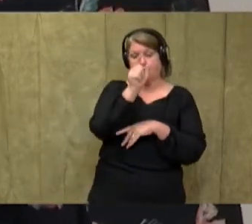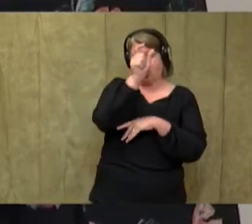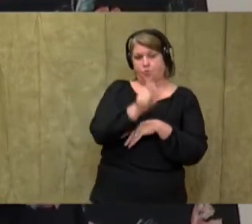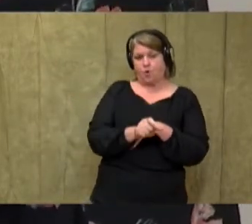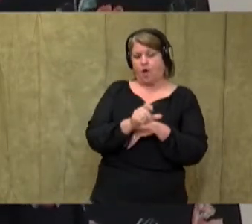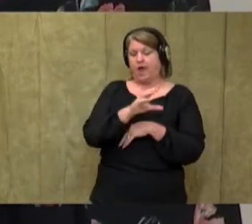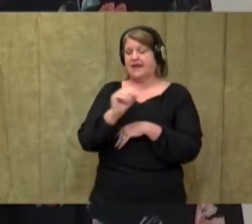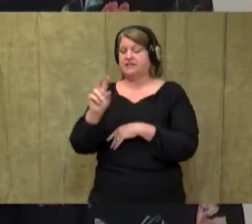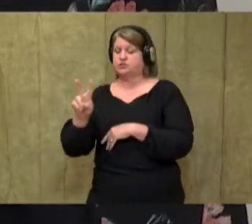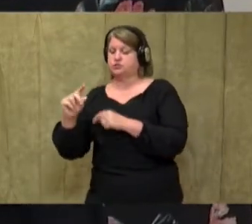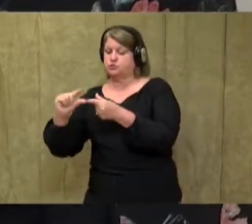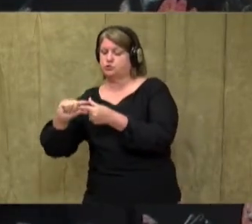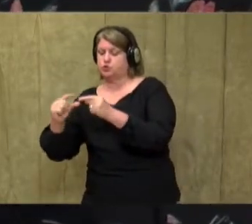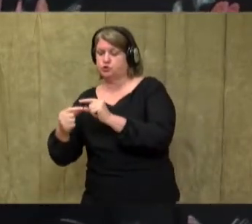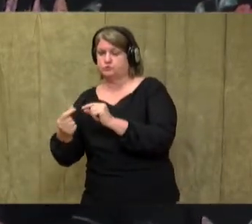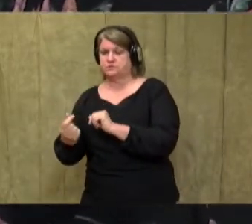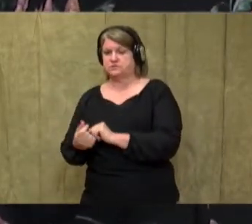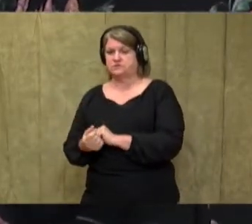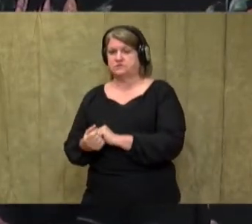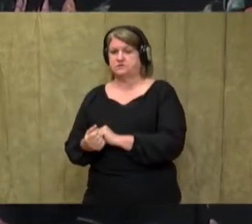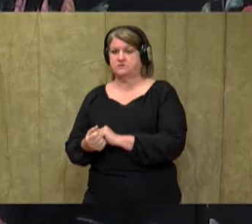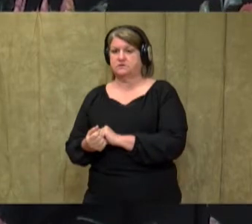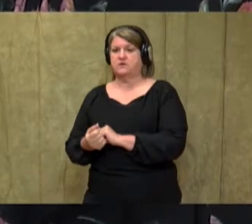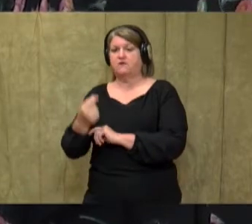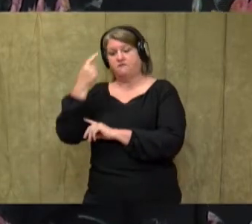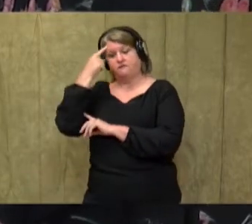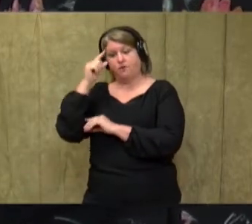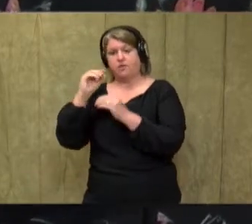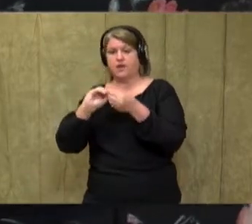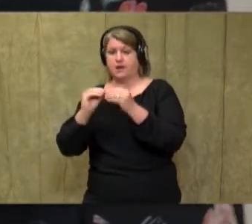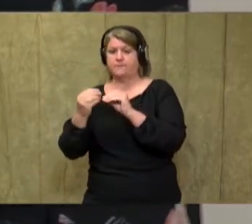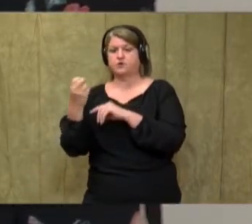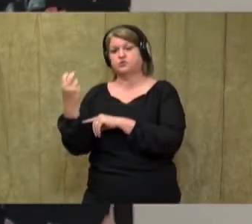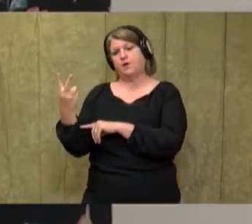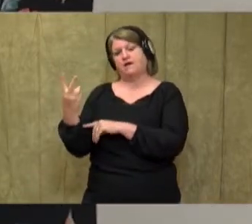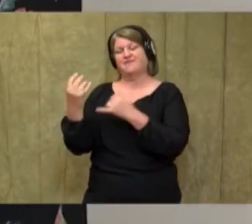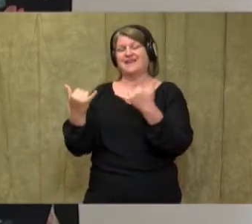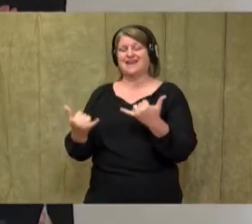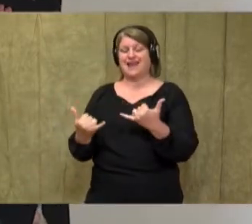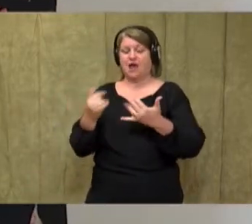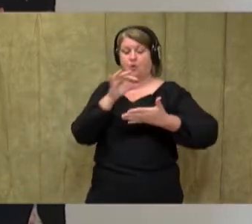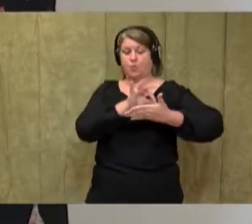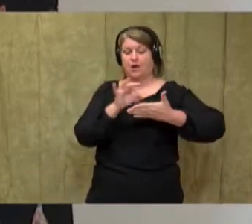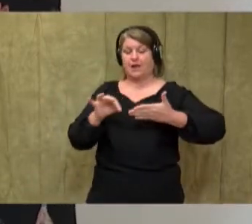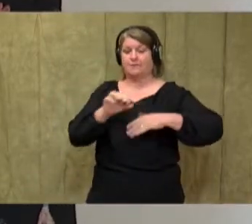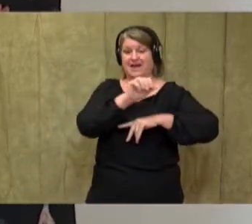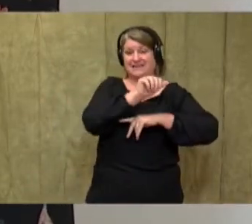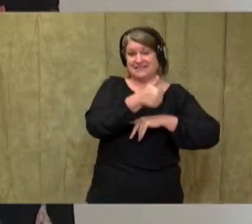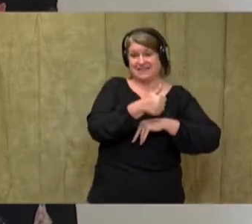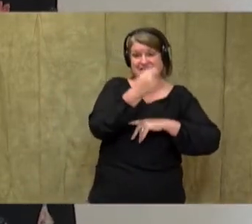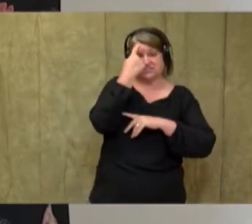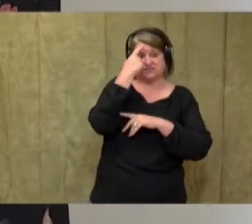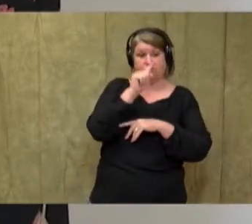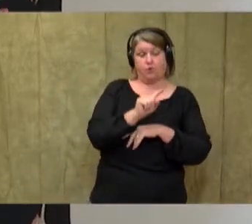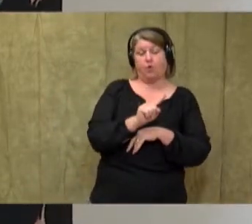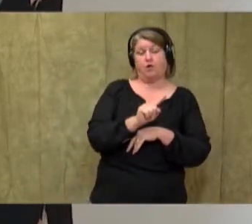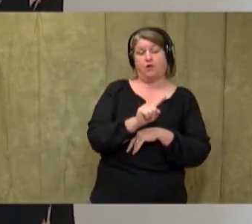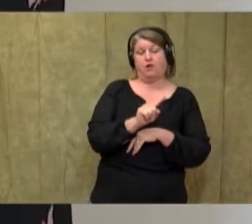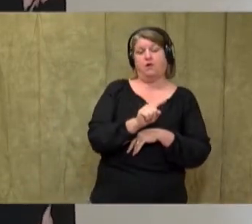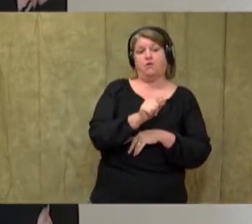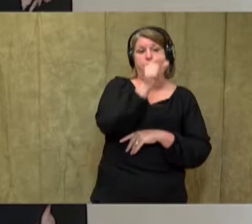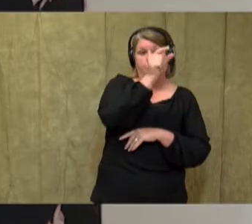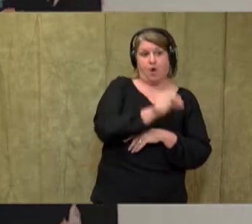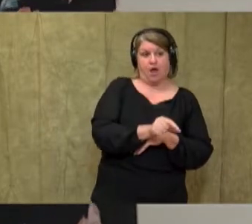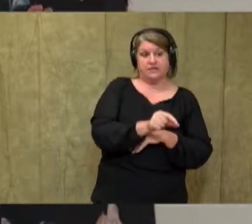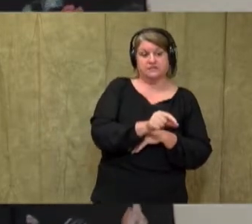for the number 12. Now we're going to count by tens for our rods, because we have to add our